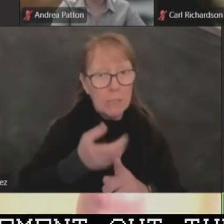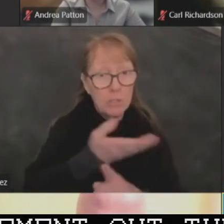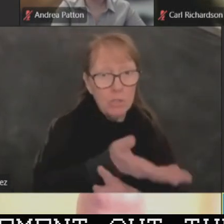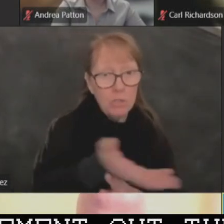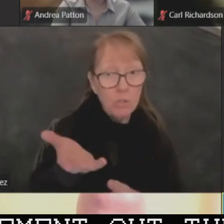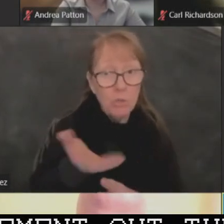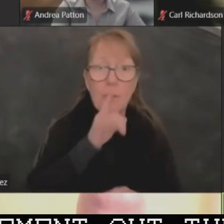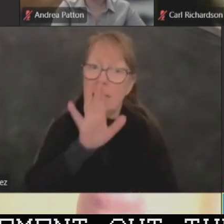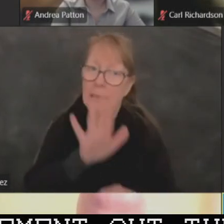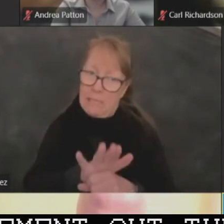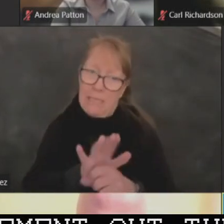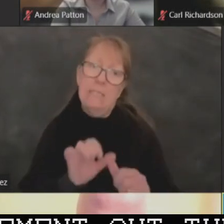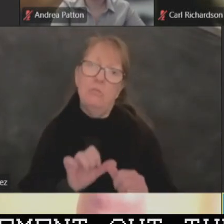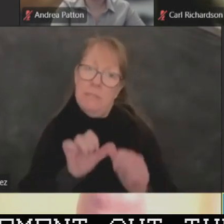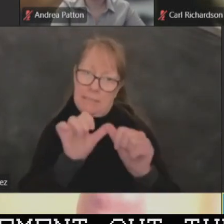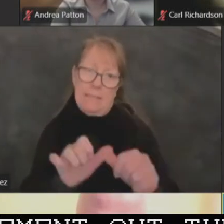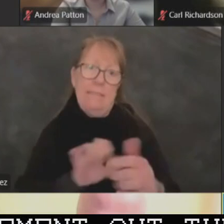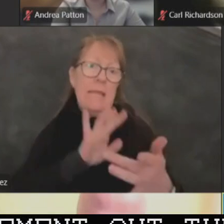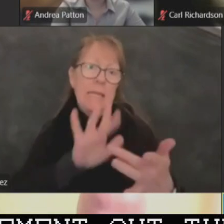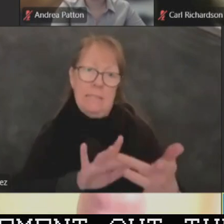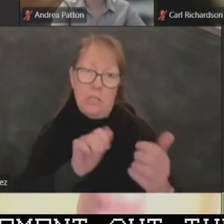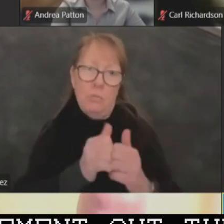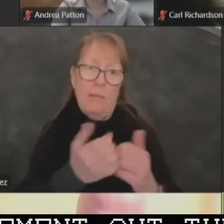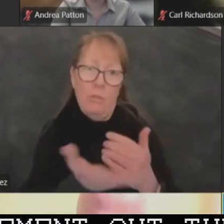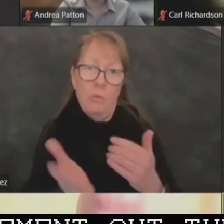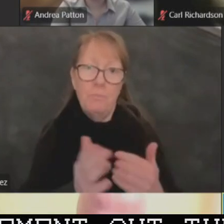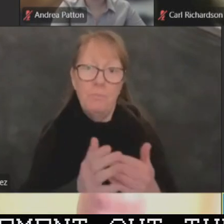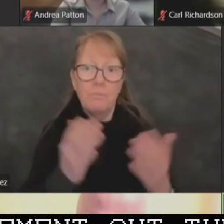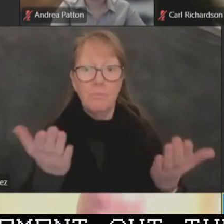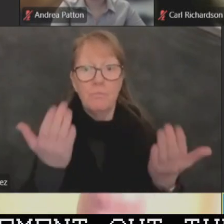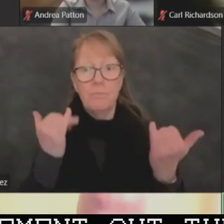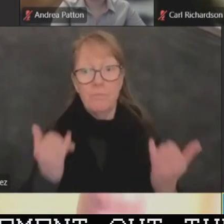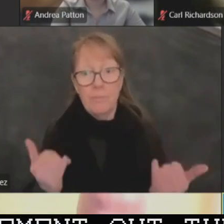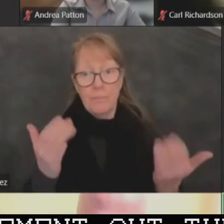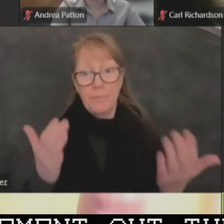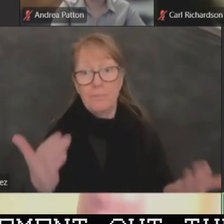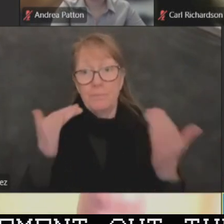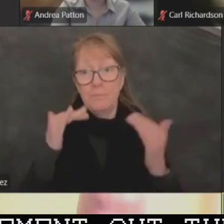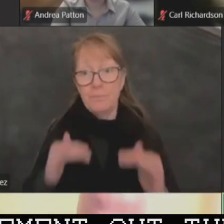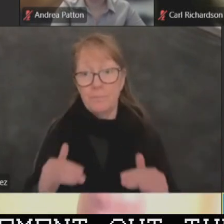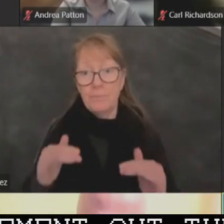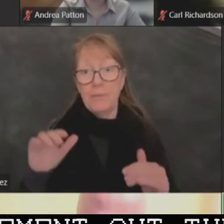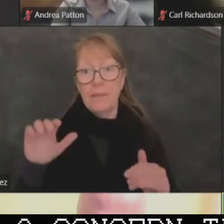things. So with that, I'll ask Andrew to pull up my slides.